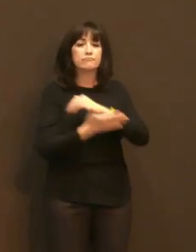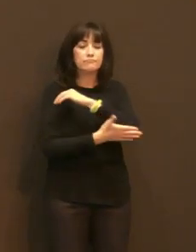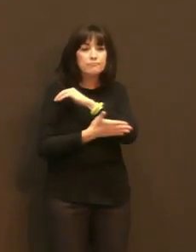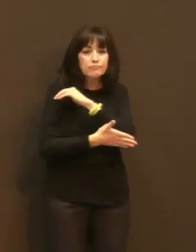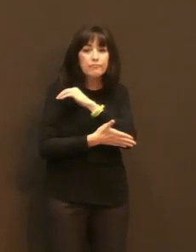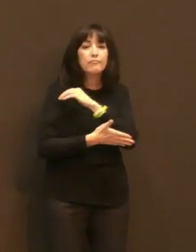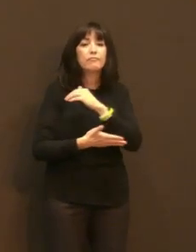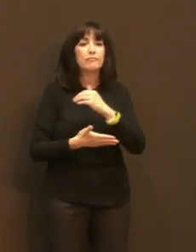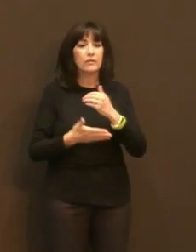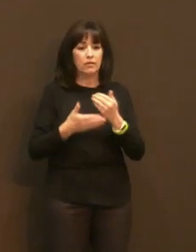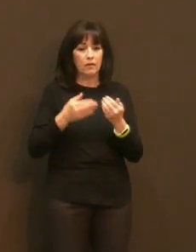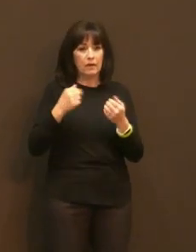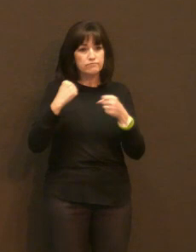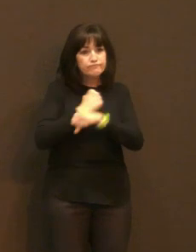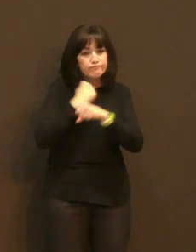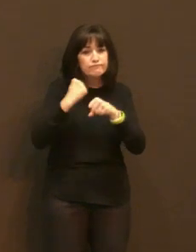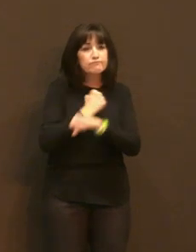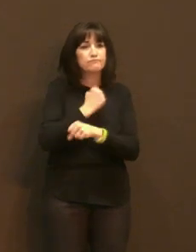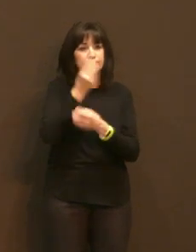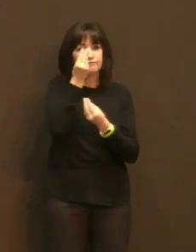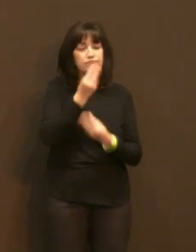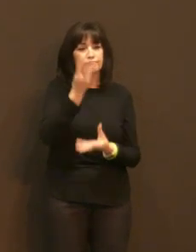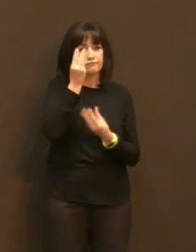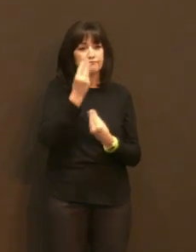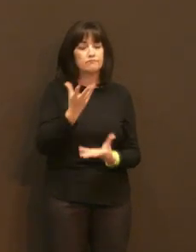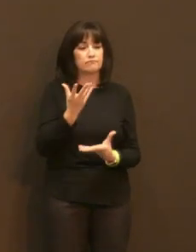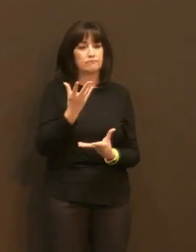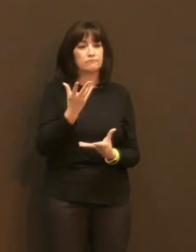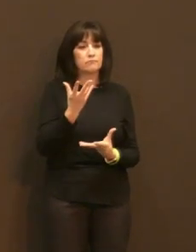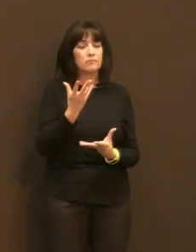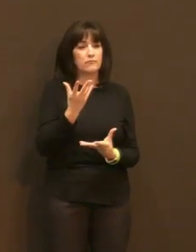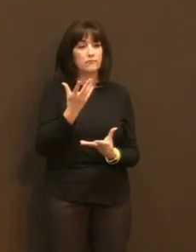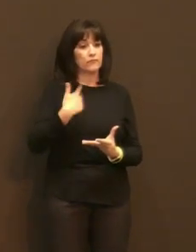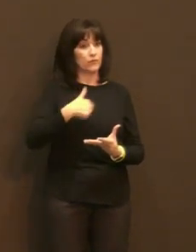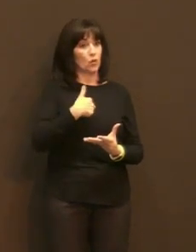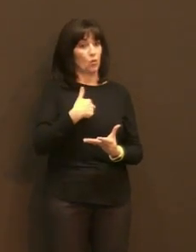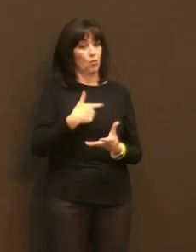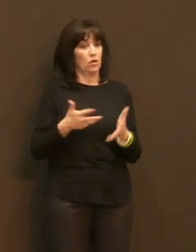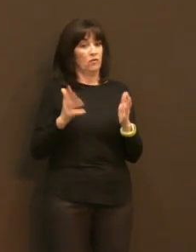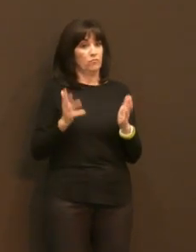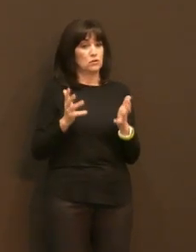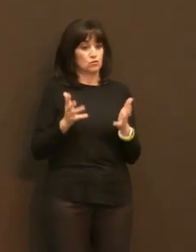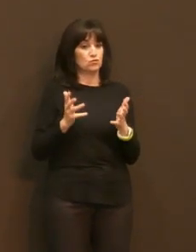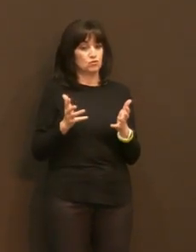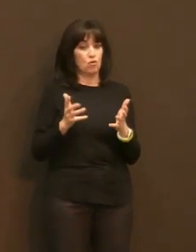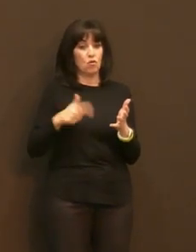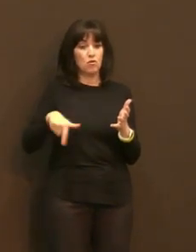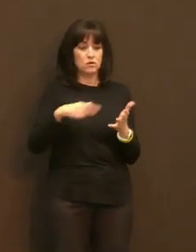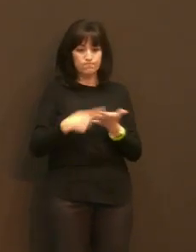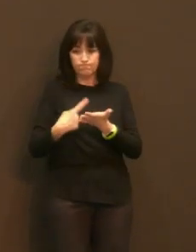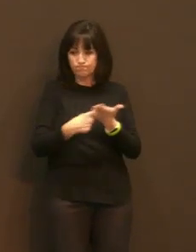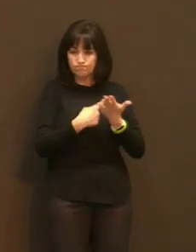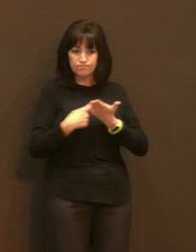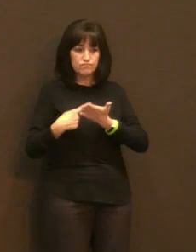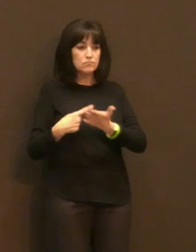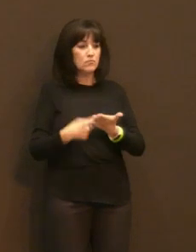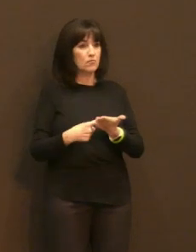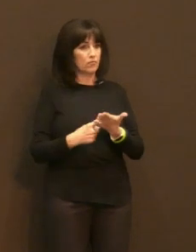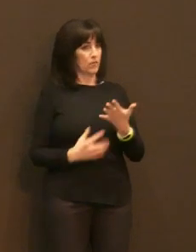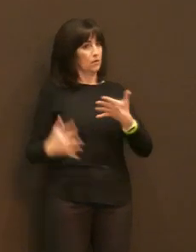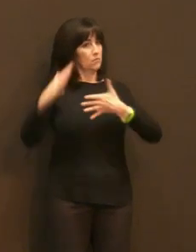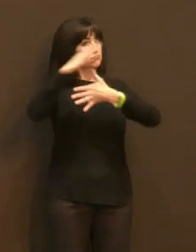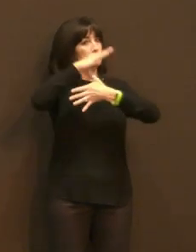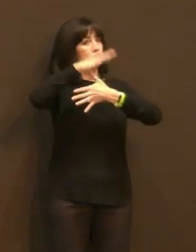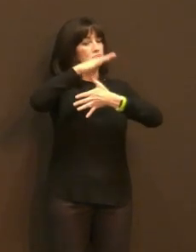take a look at that. We've been talking this morning, and one of our highest priorities right now is our attention